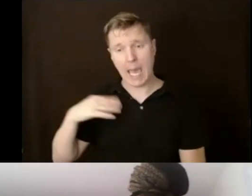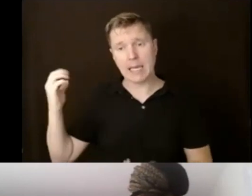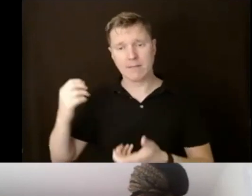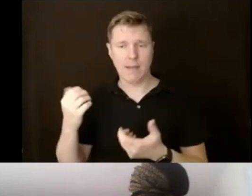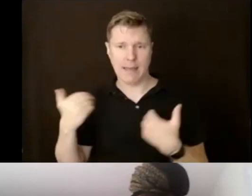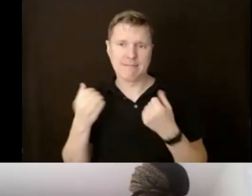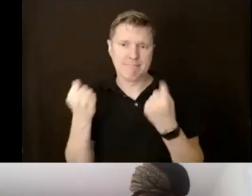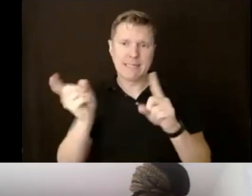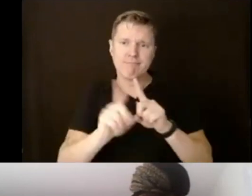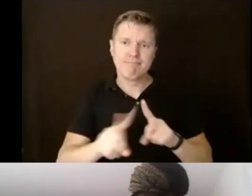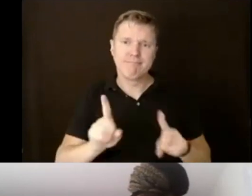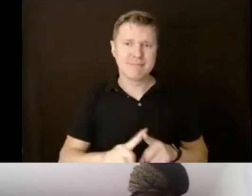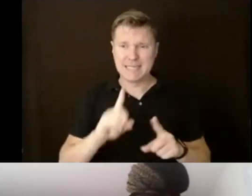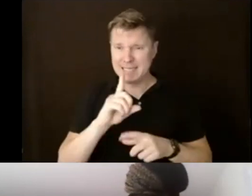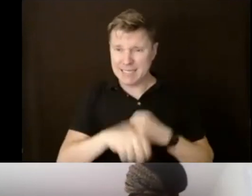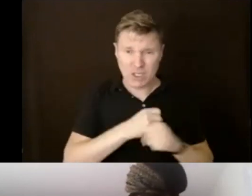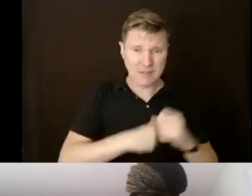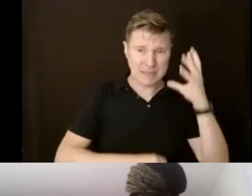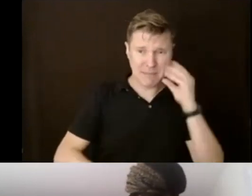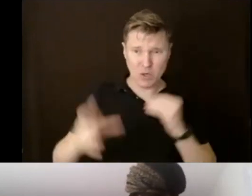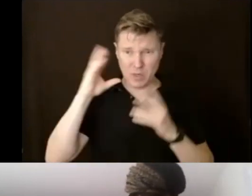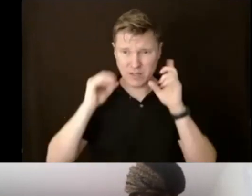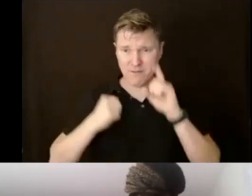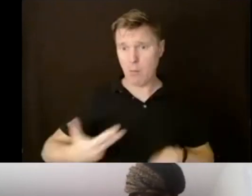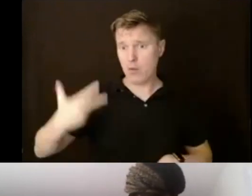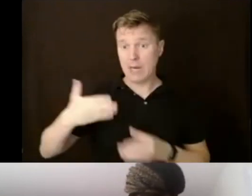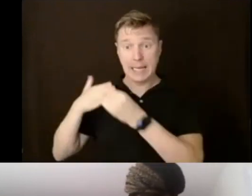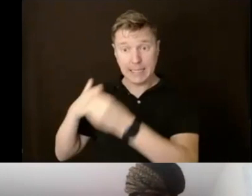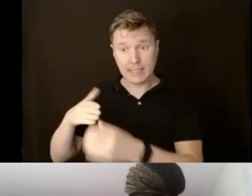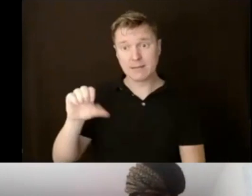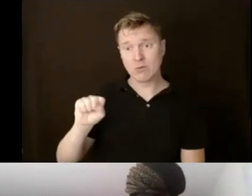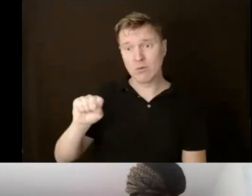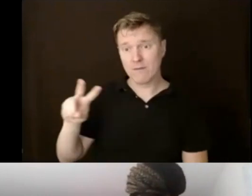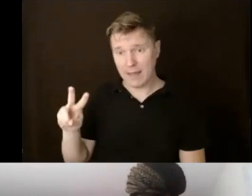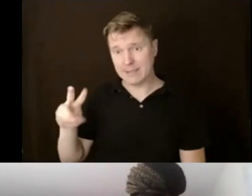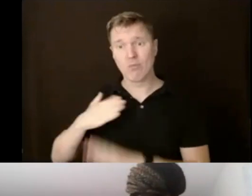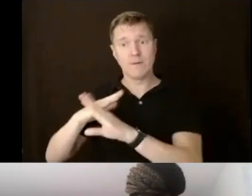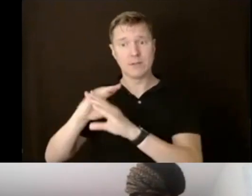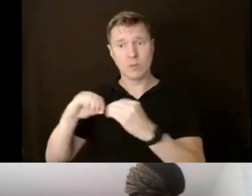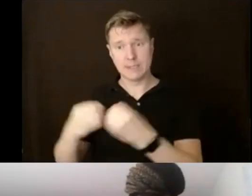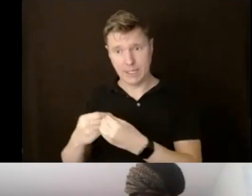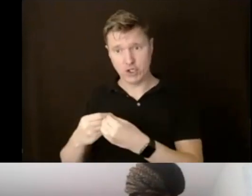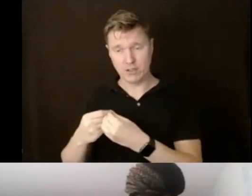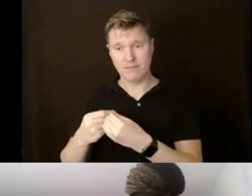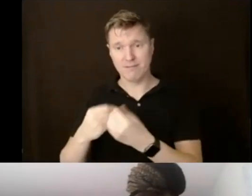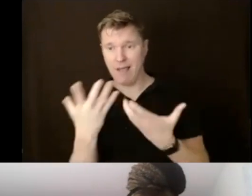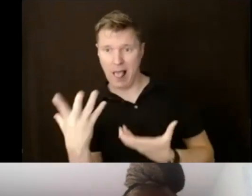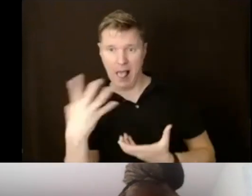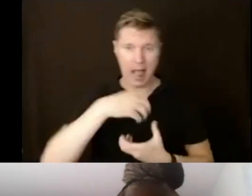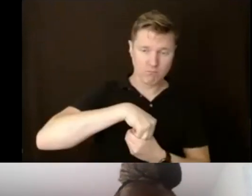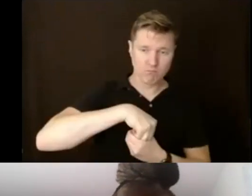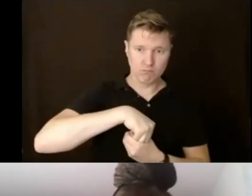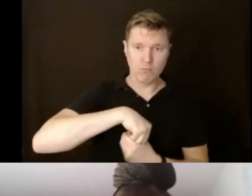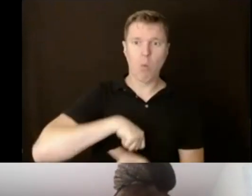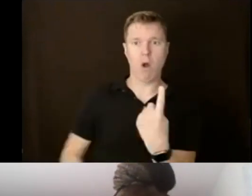of experiences and resources from 3 leading national sexual violence prevention organizations into a single